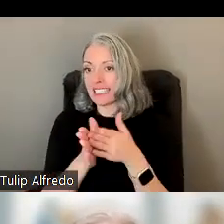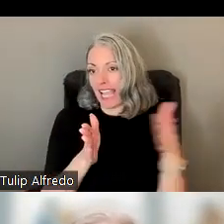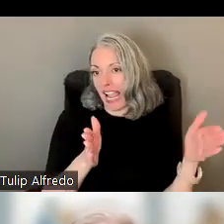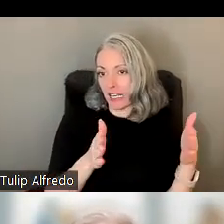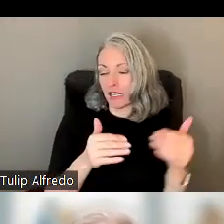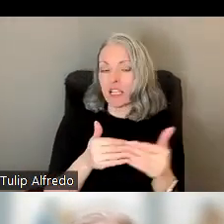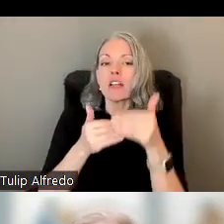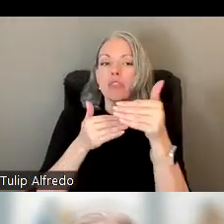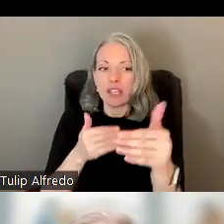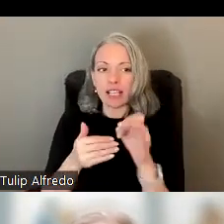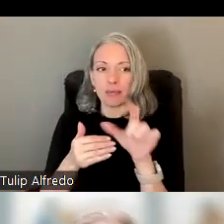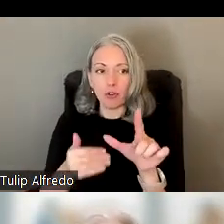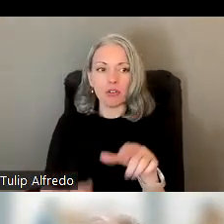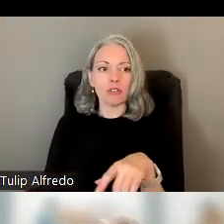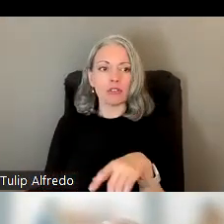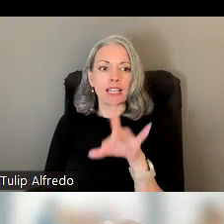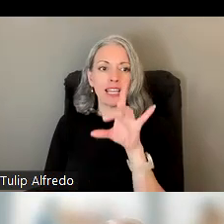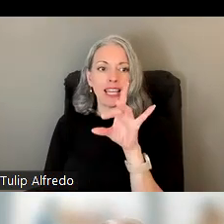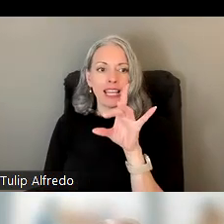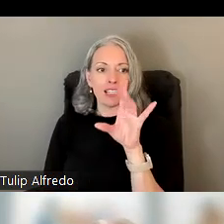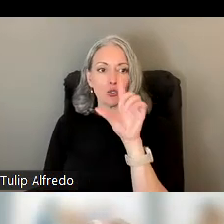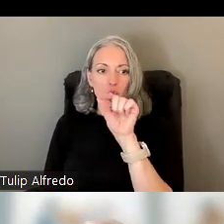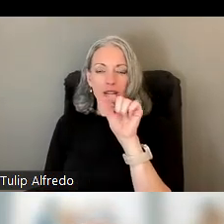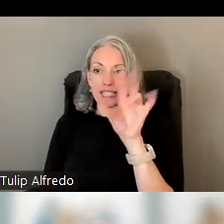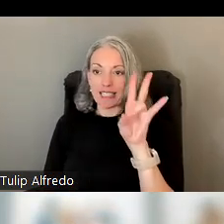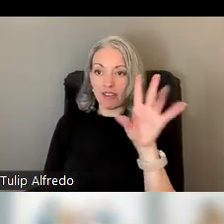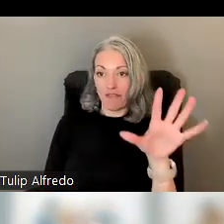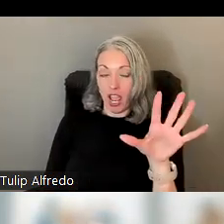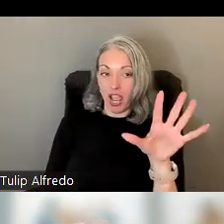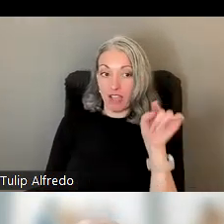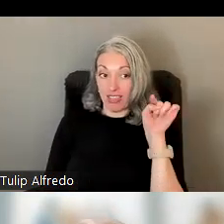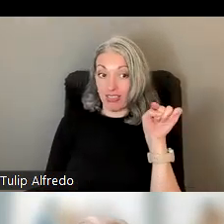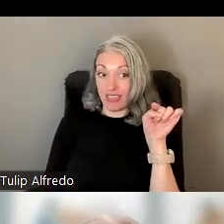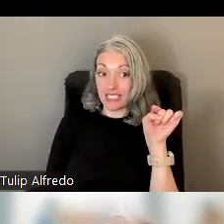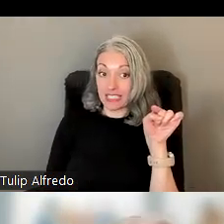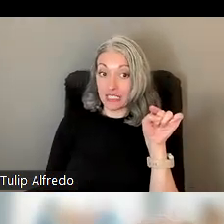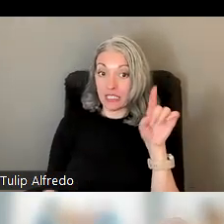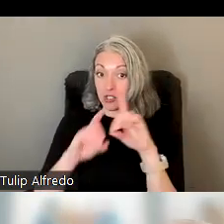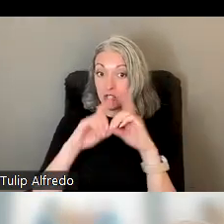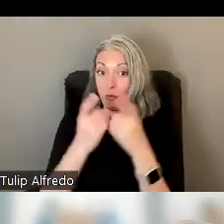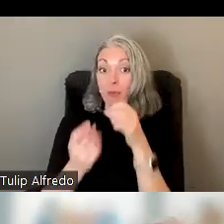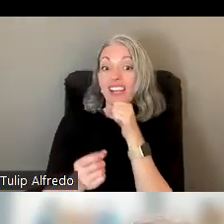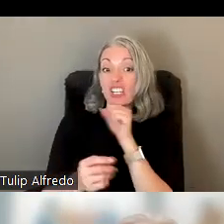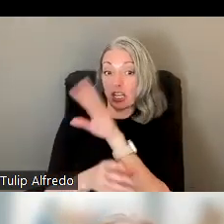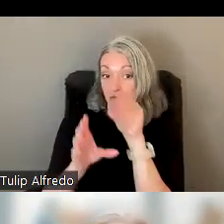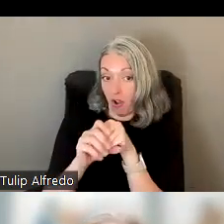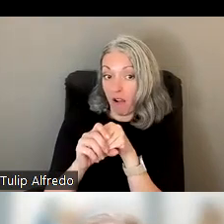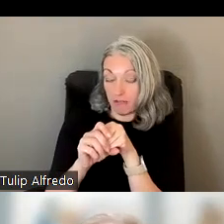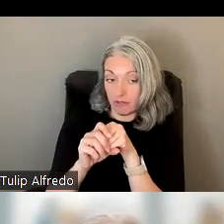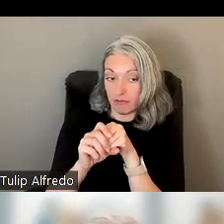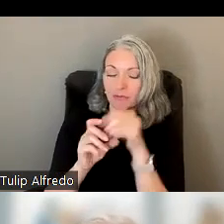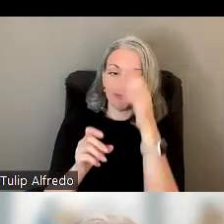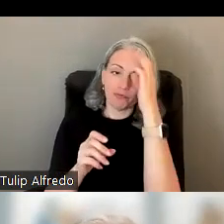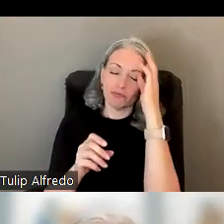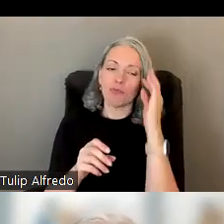AB 2075. So this is a bill that our California Department of Aging was involved with, relates to legislation from last